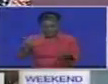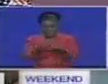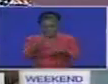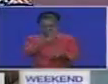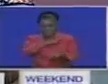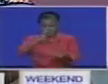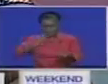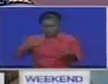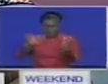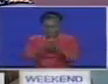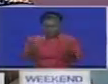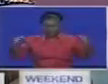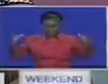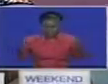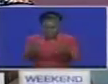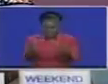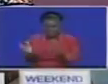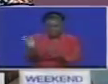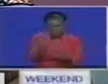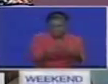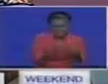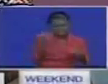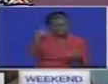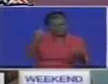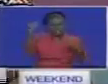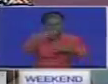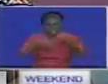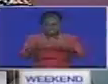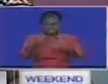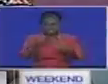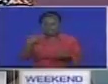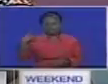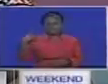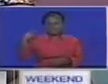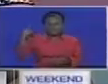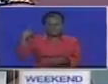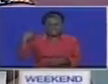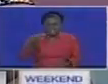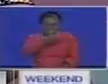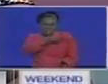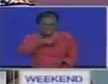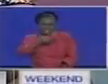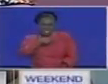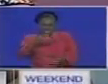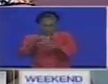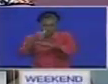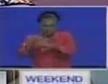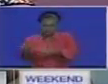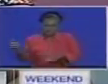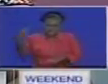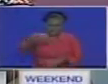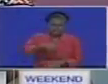party. We did prepare for elections. We set a date. We had candidates. We even had the